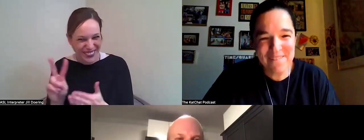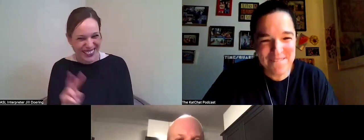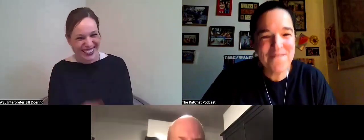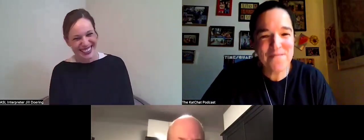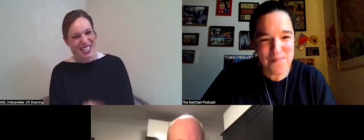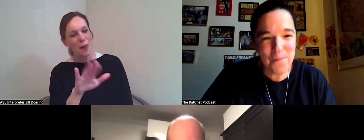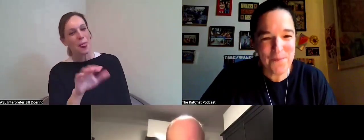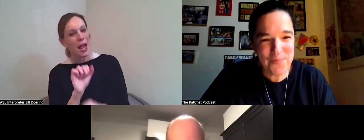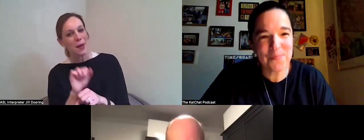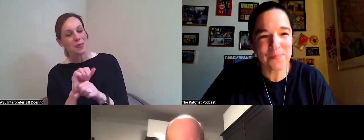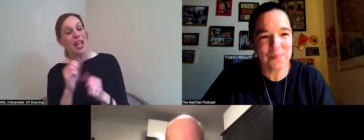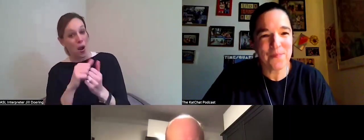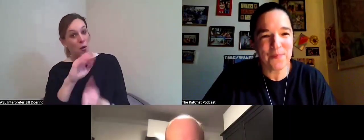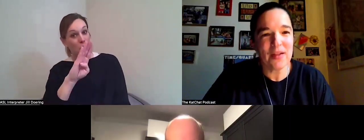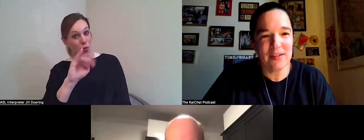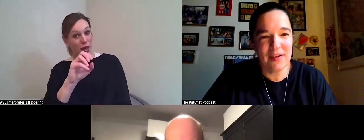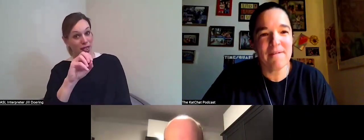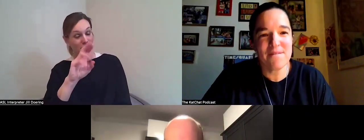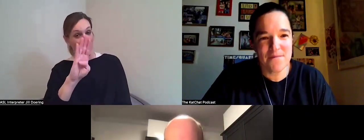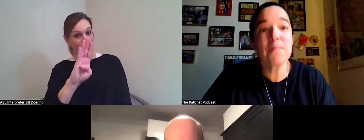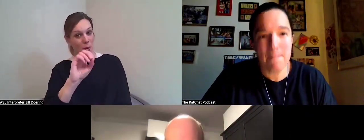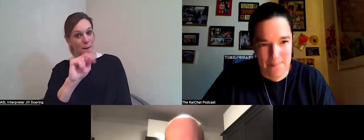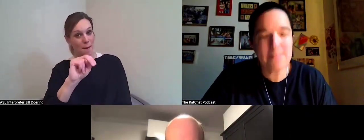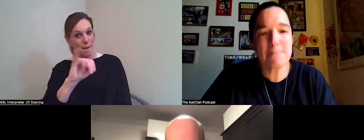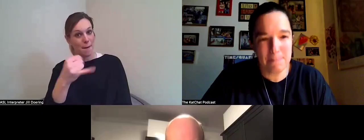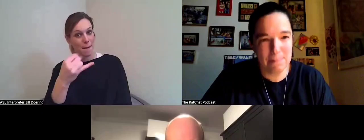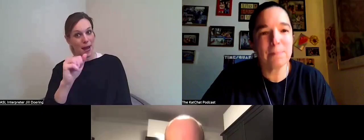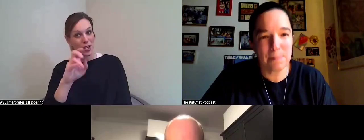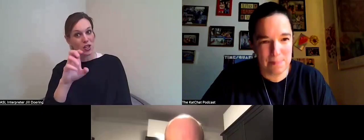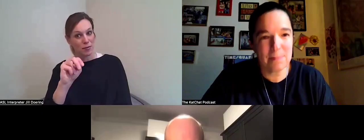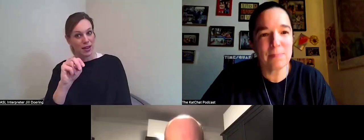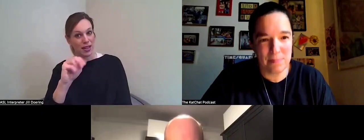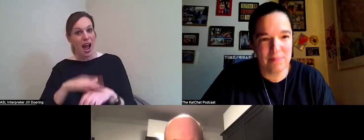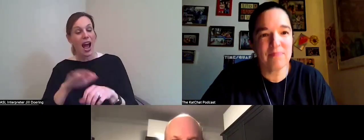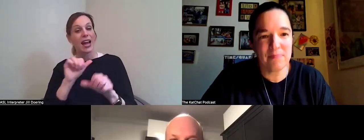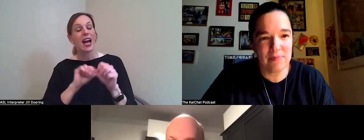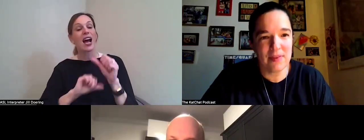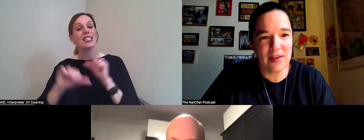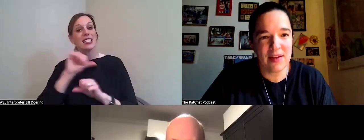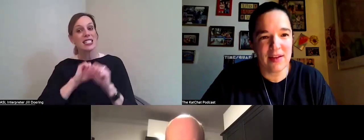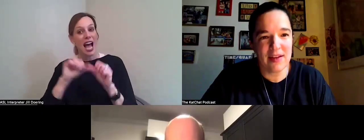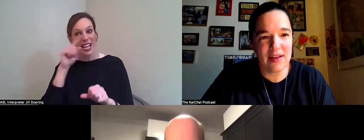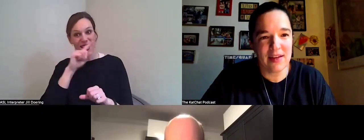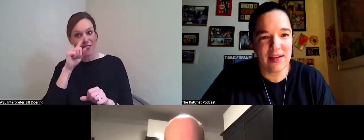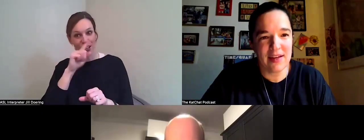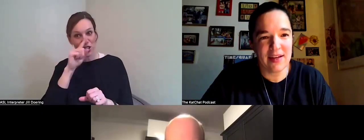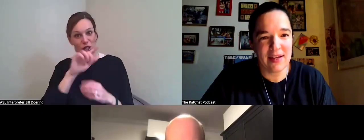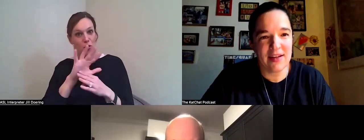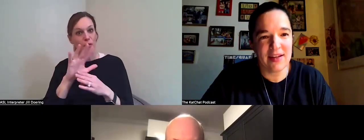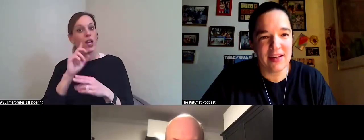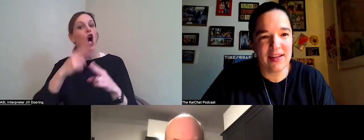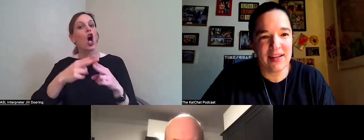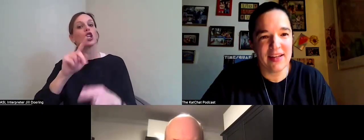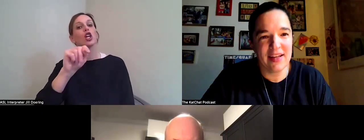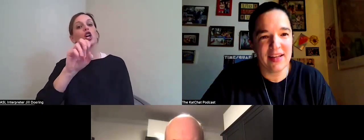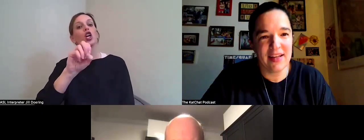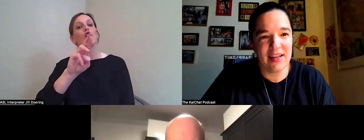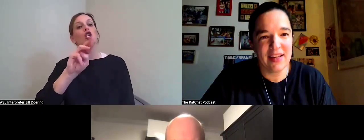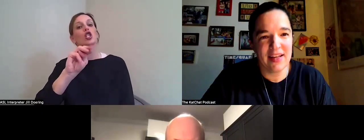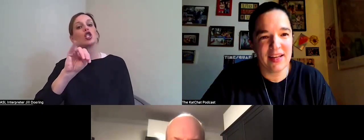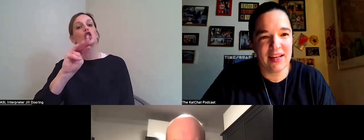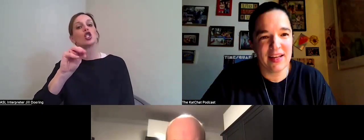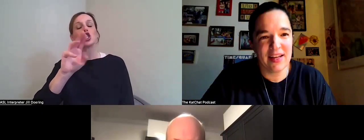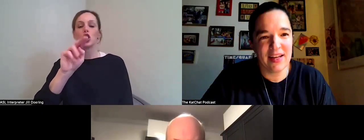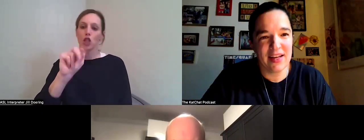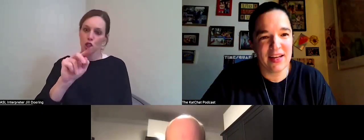I worked with Benjamin. I worked with Benjamin on a science fiction movie called Termination Point. And it was